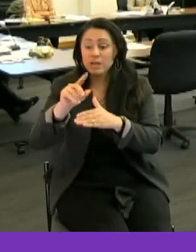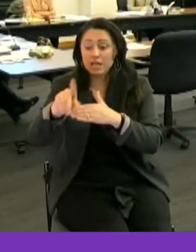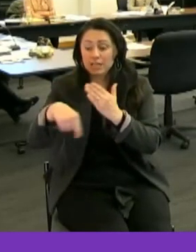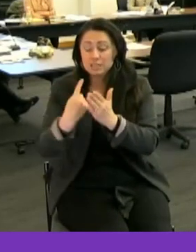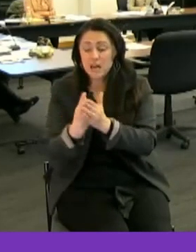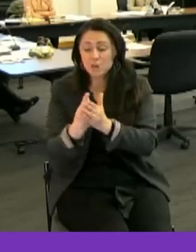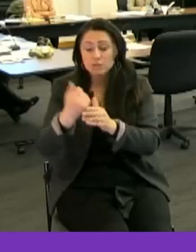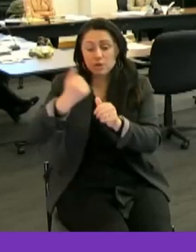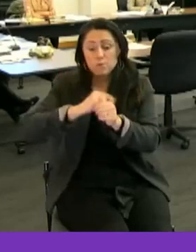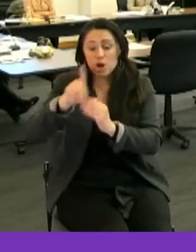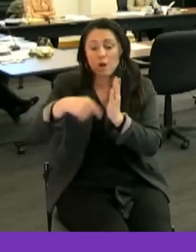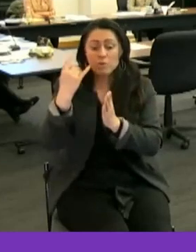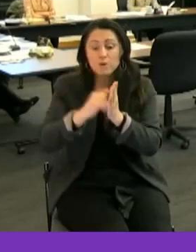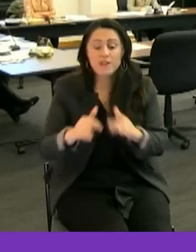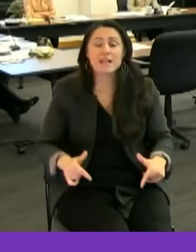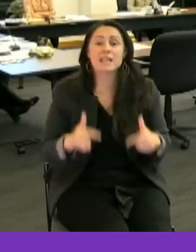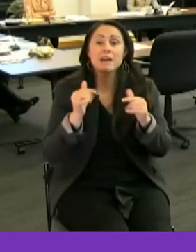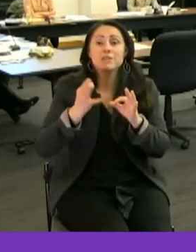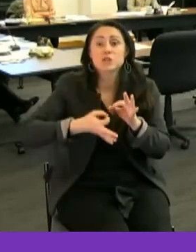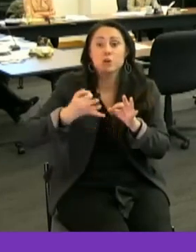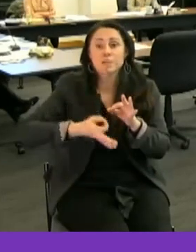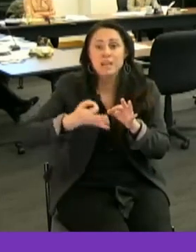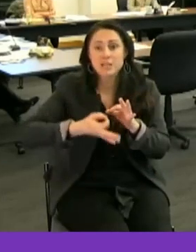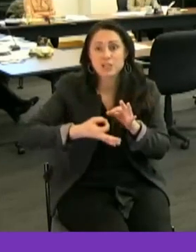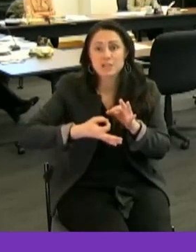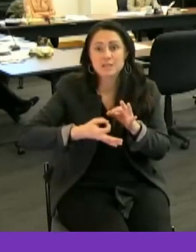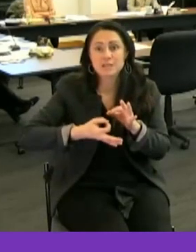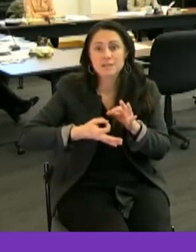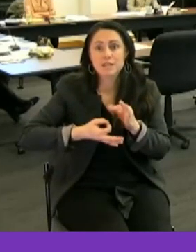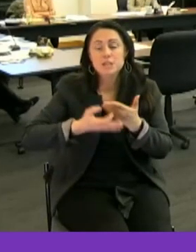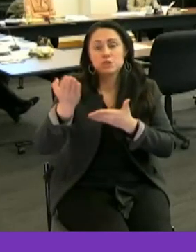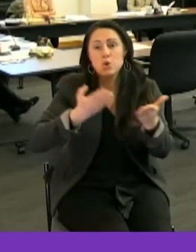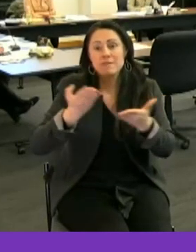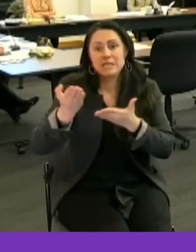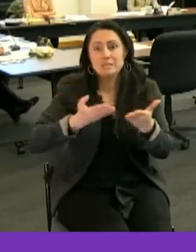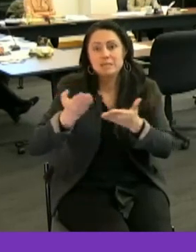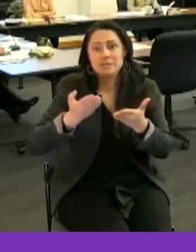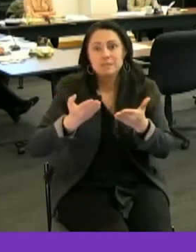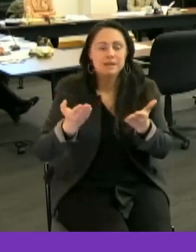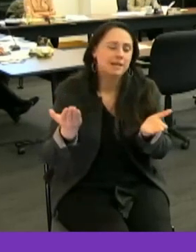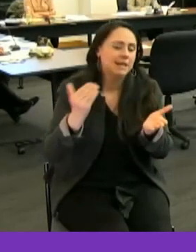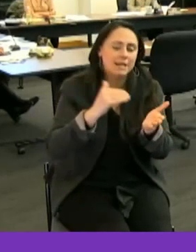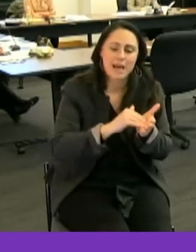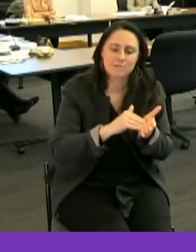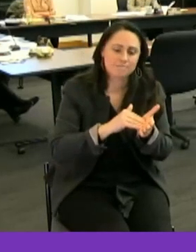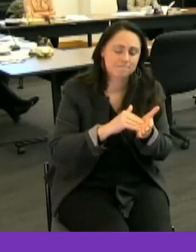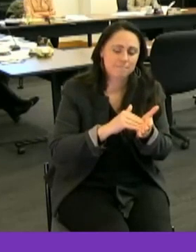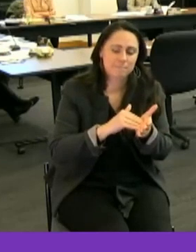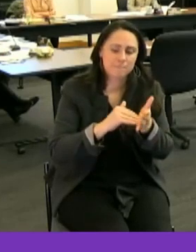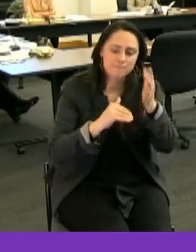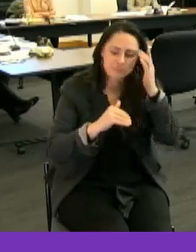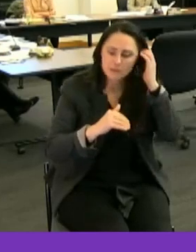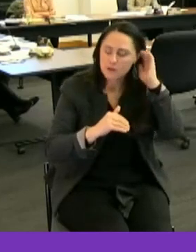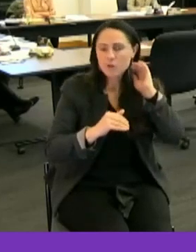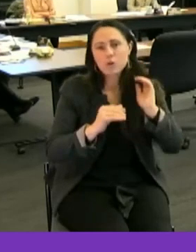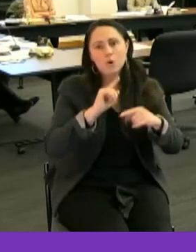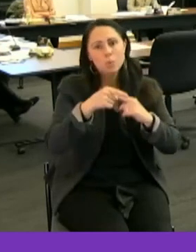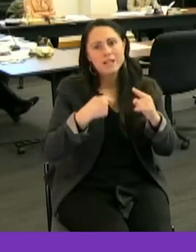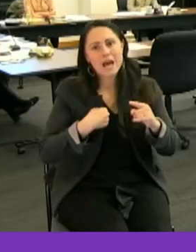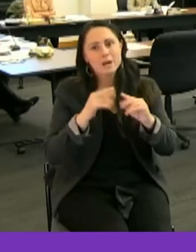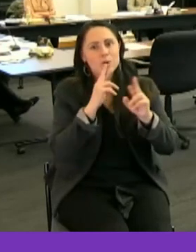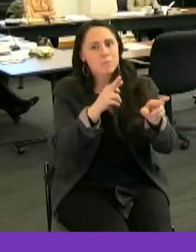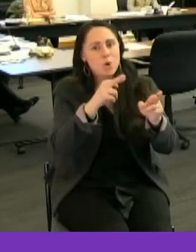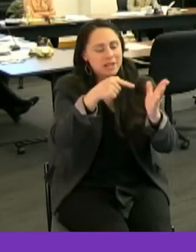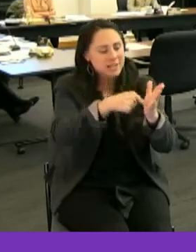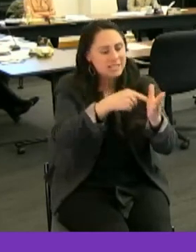hour for that live interpretation service. And again, when I reported this